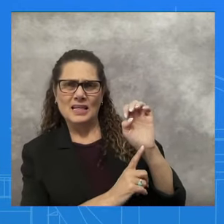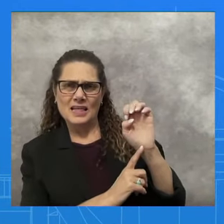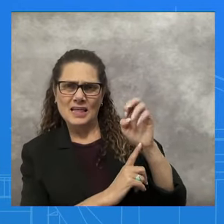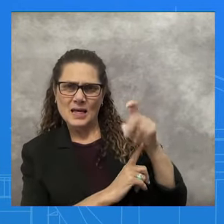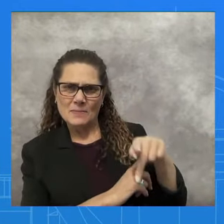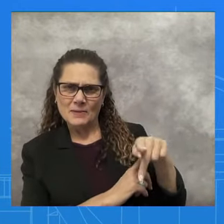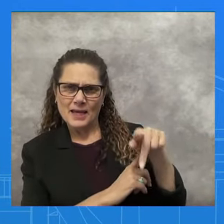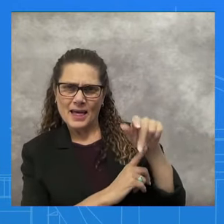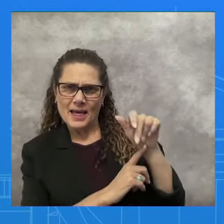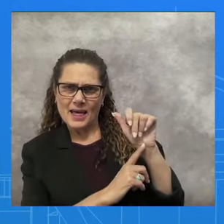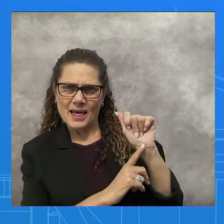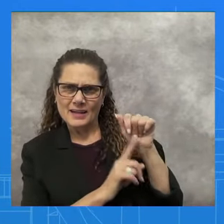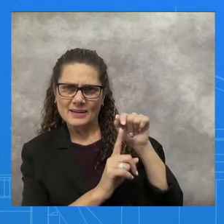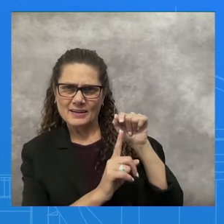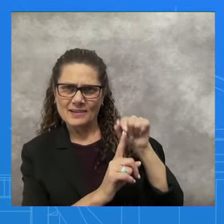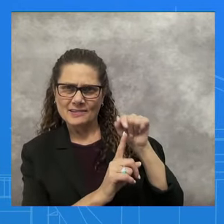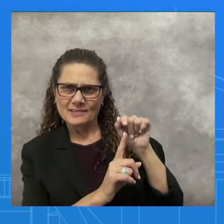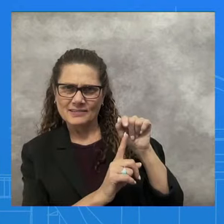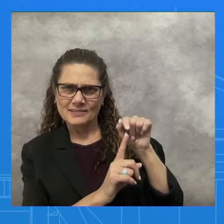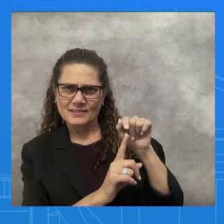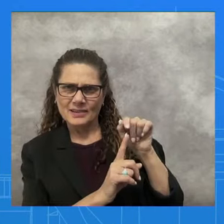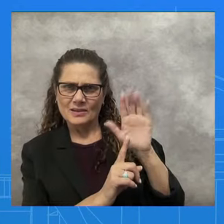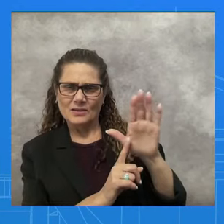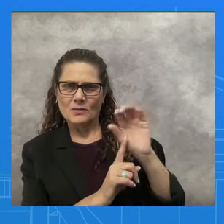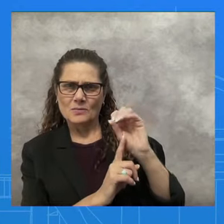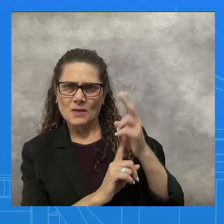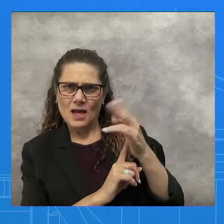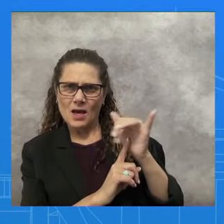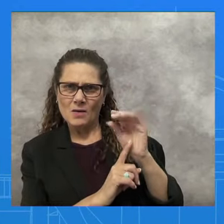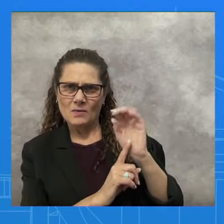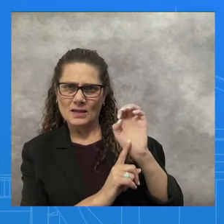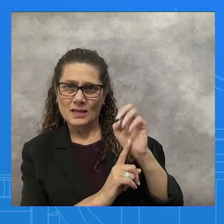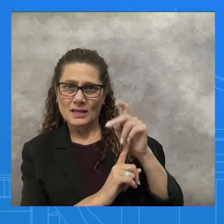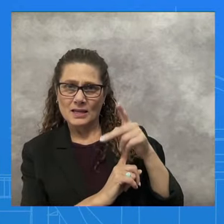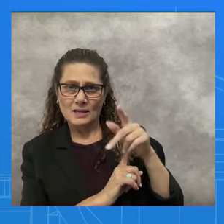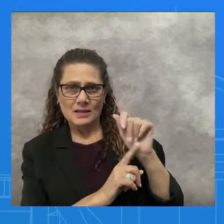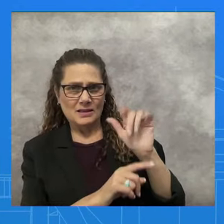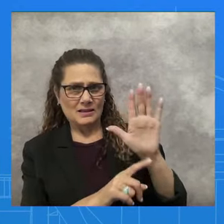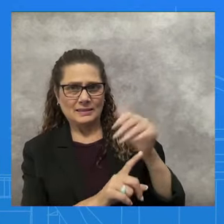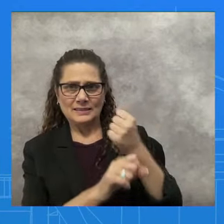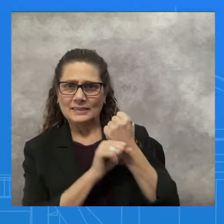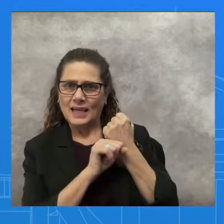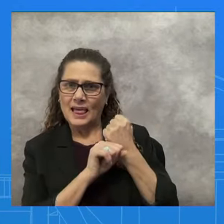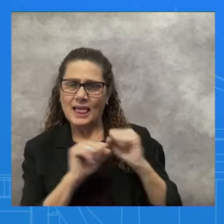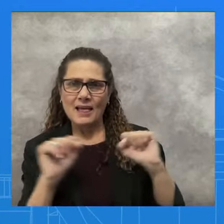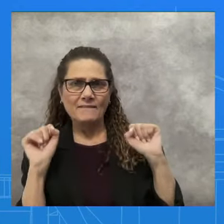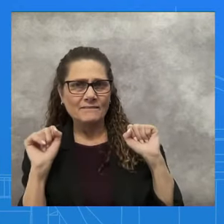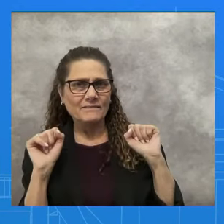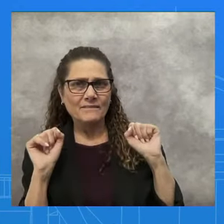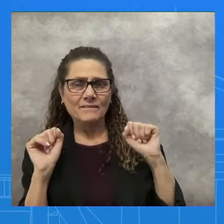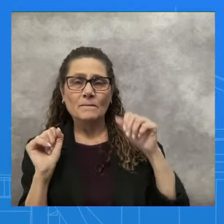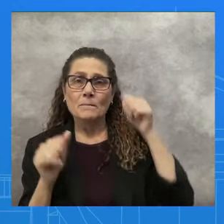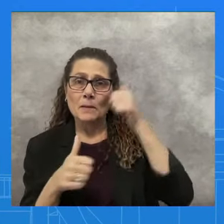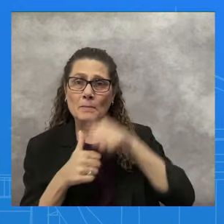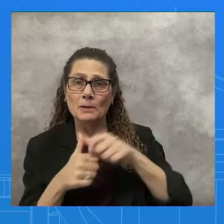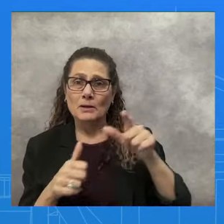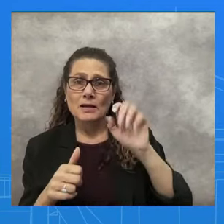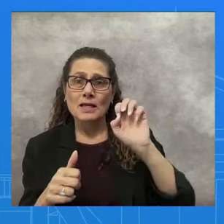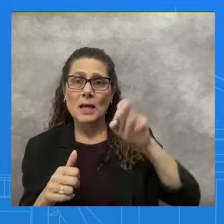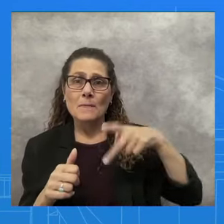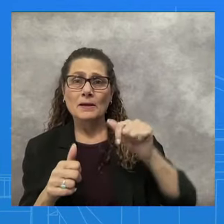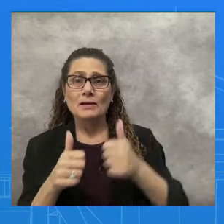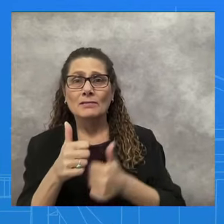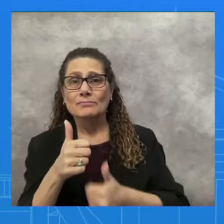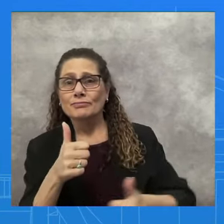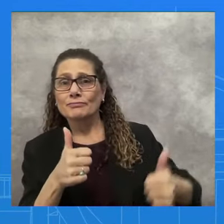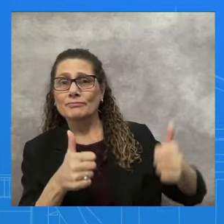the EPA Administrator Regan was there one of the many times that he's visited. He drank the water there last